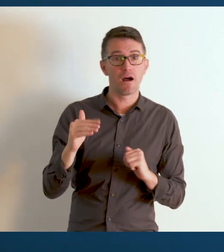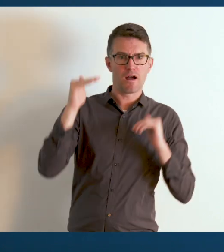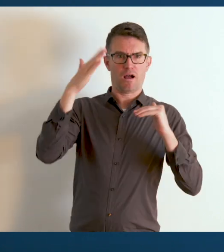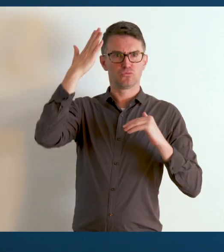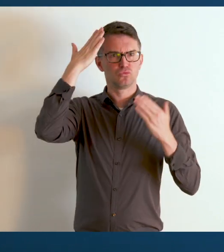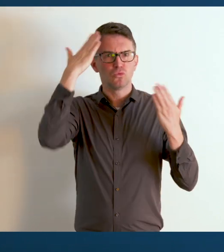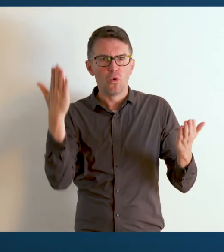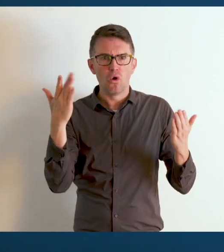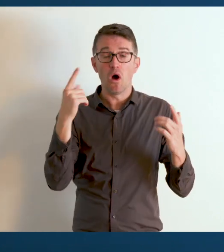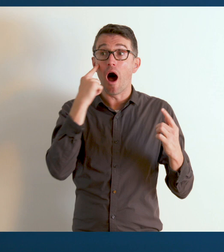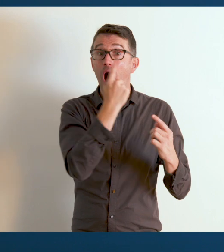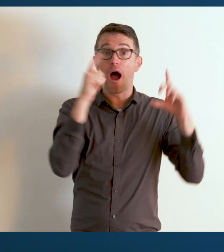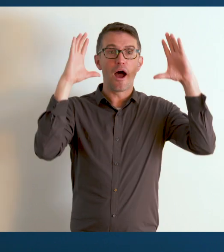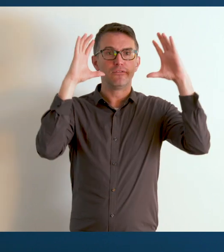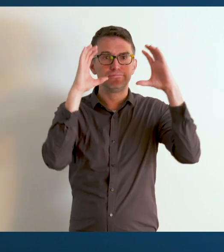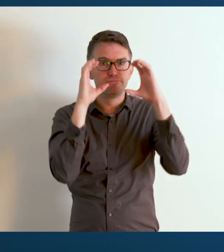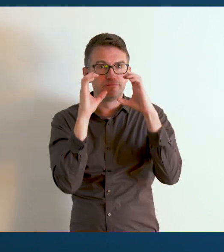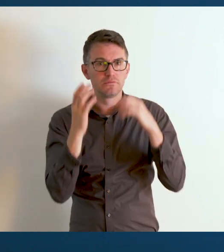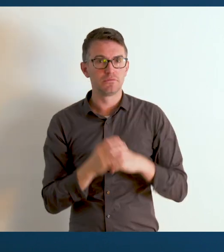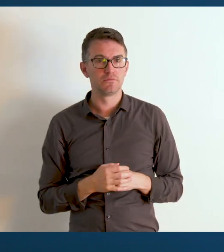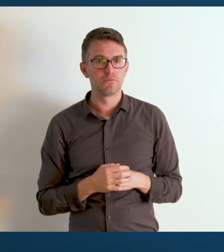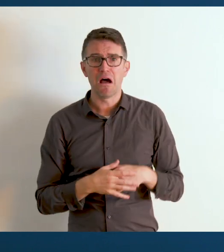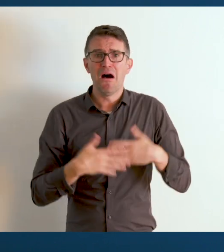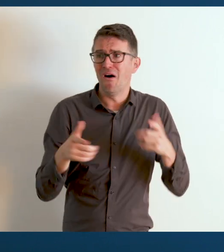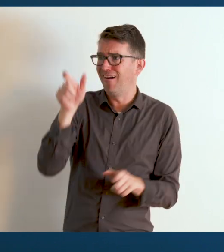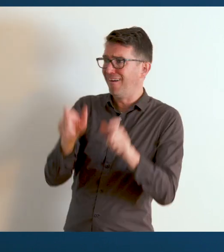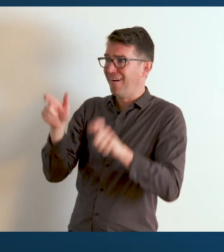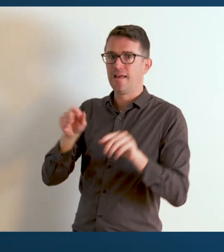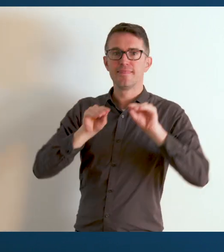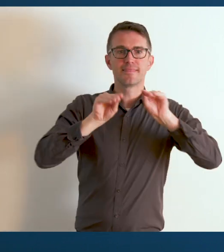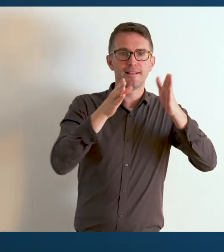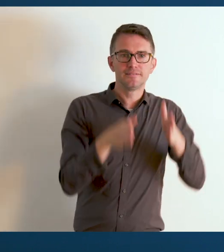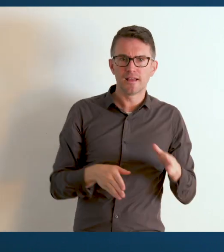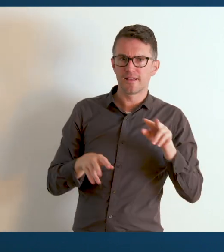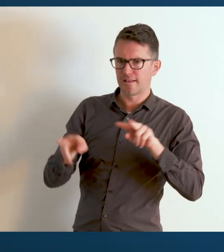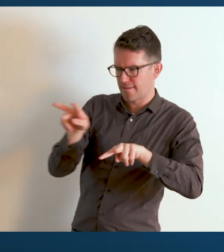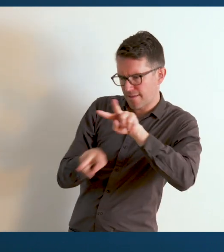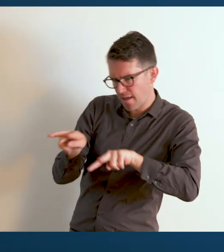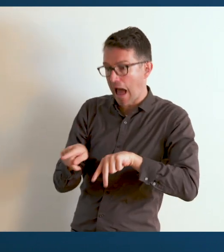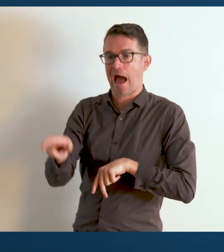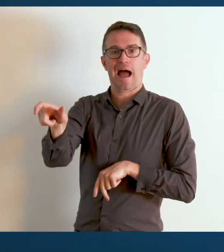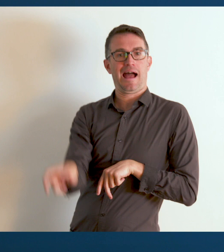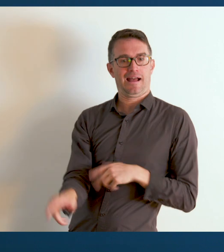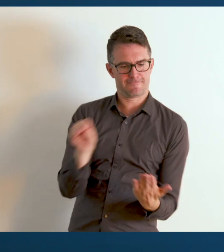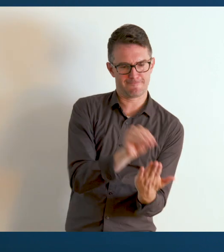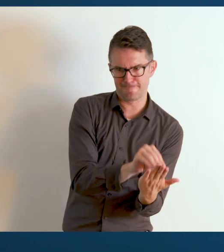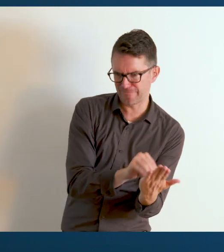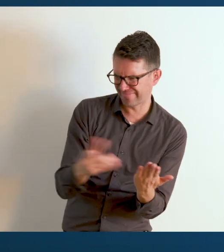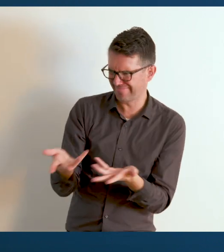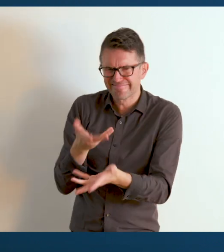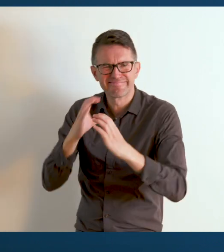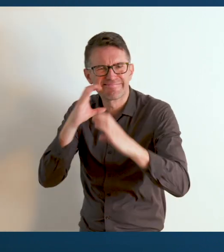hearing that needs attention. That's the first, perhaps, direct assessment by a teacher of the child's